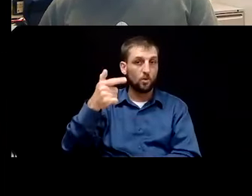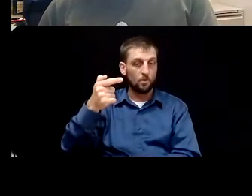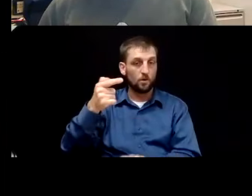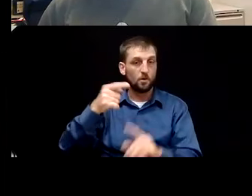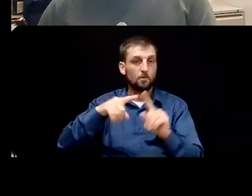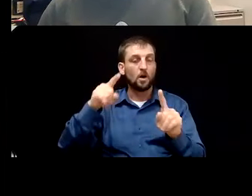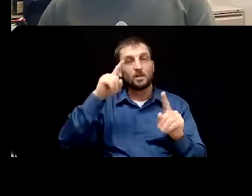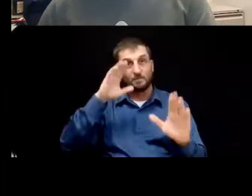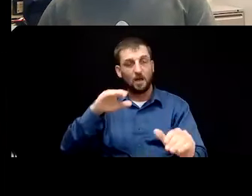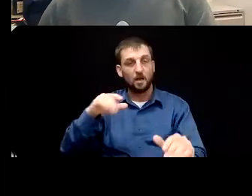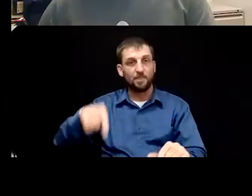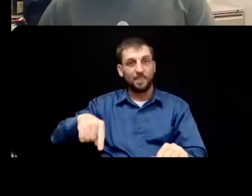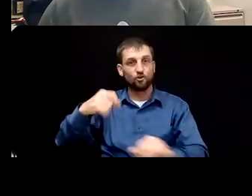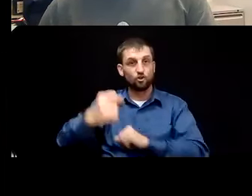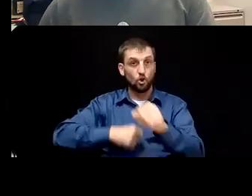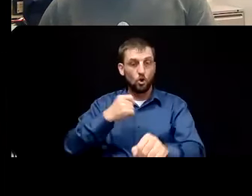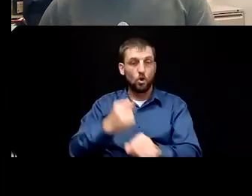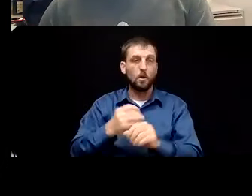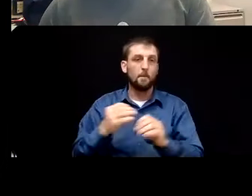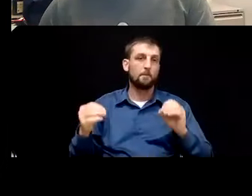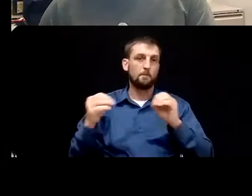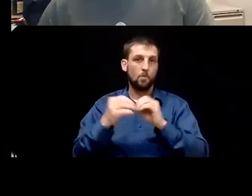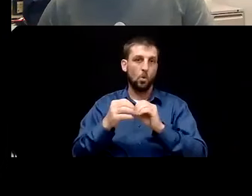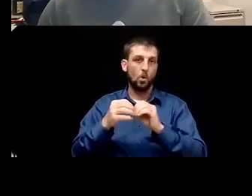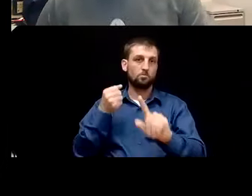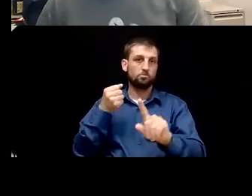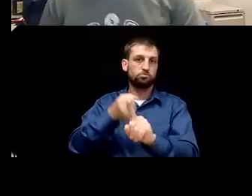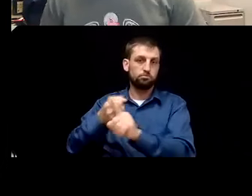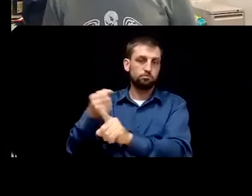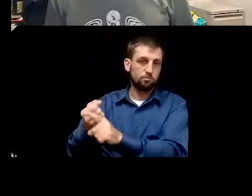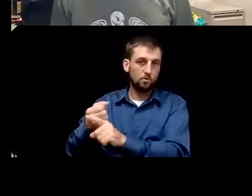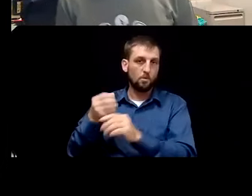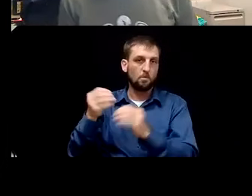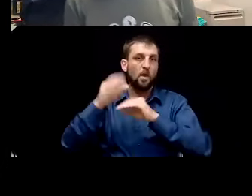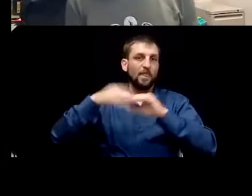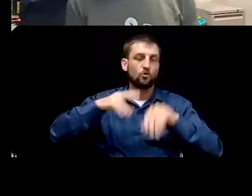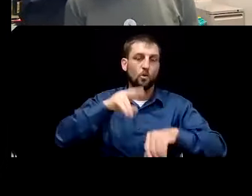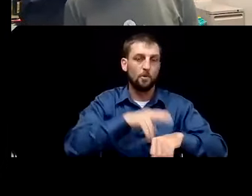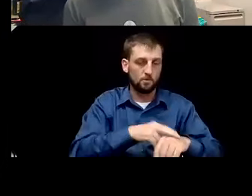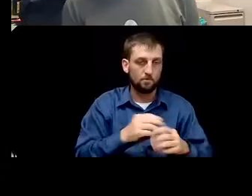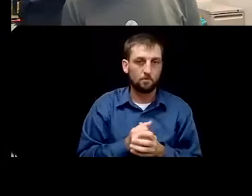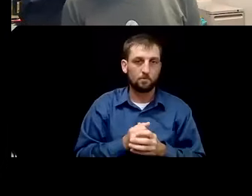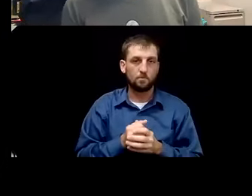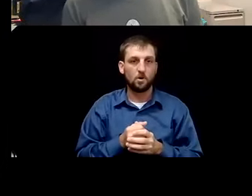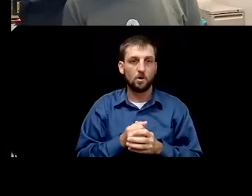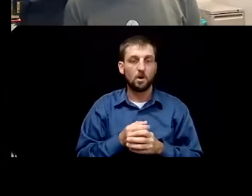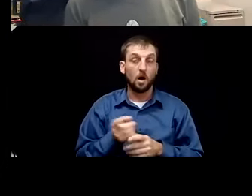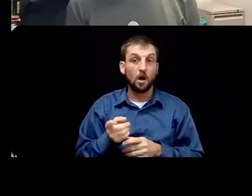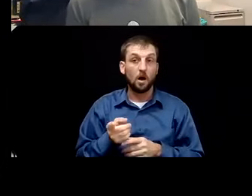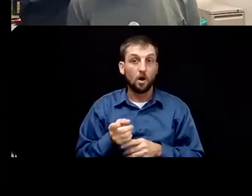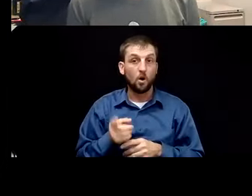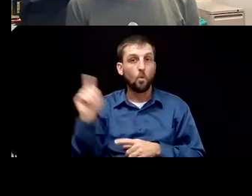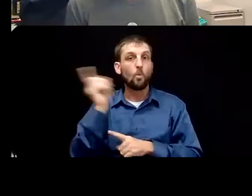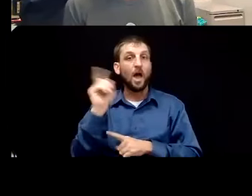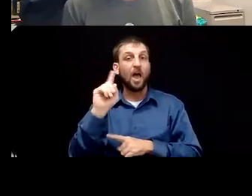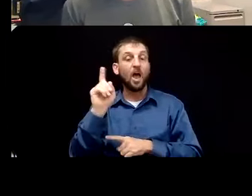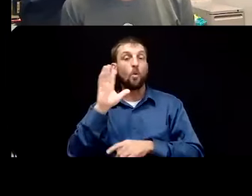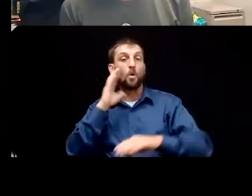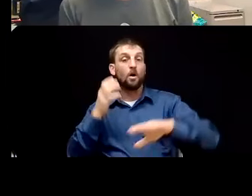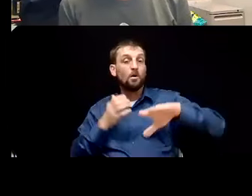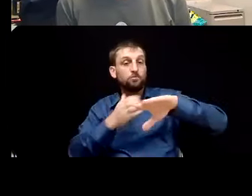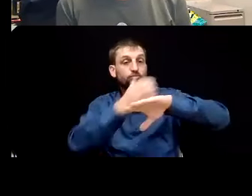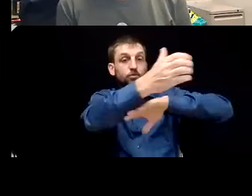normal season for this hurricane season. What it doesn't tell you is where the storm's going to make landfall. It doesn't tell you how